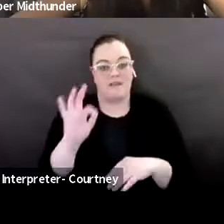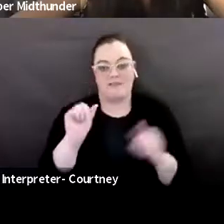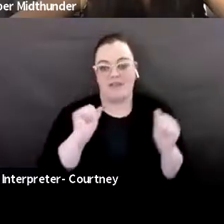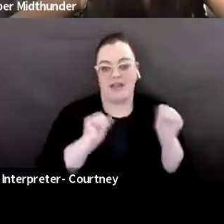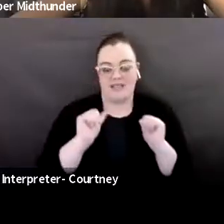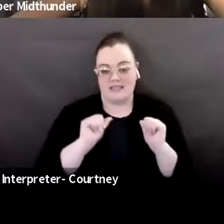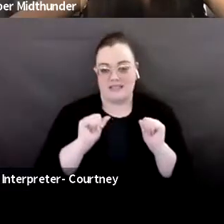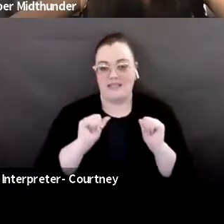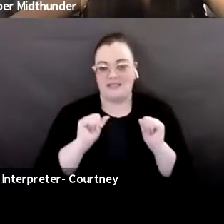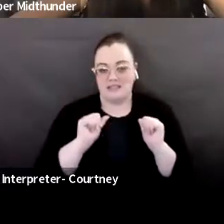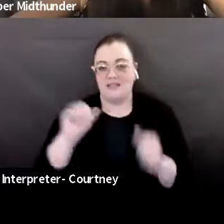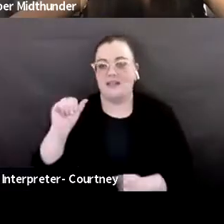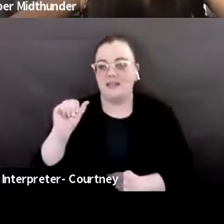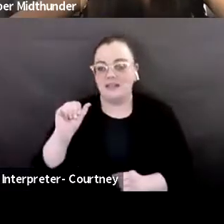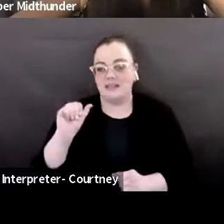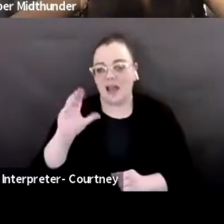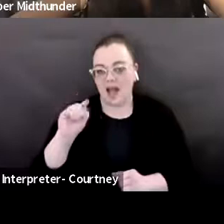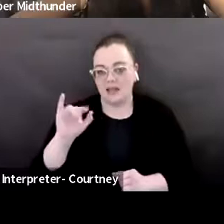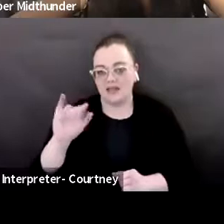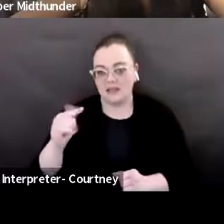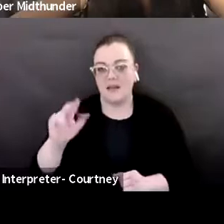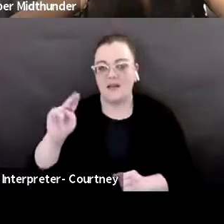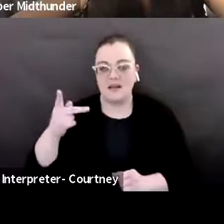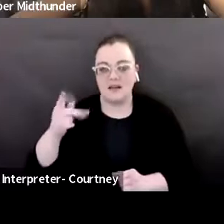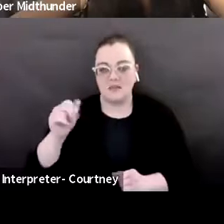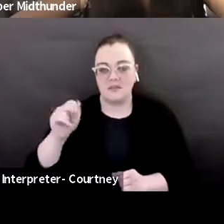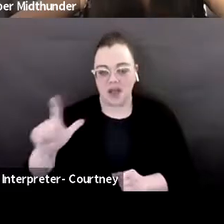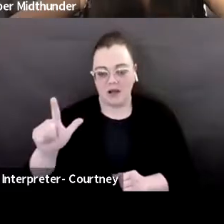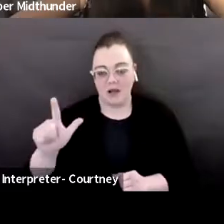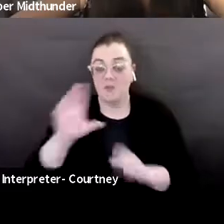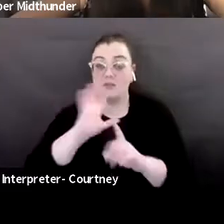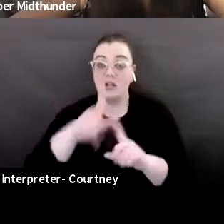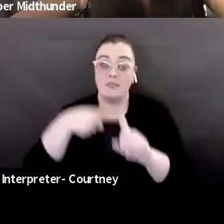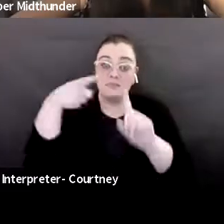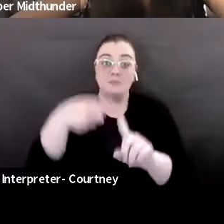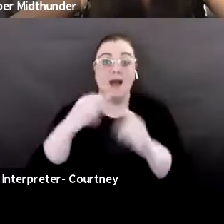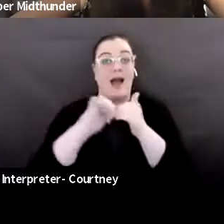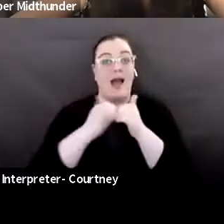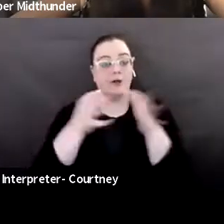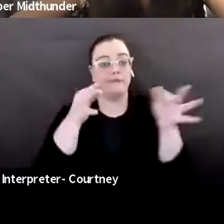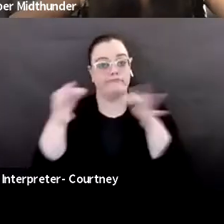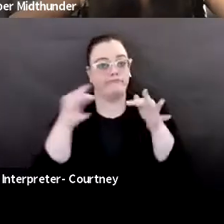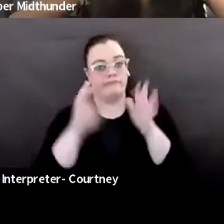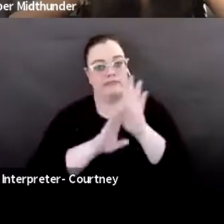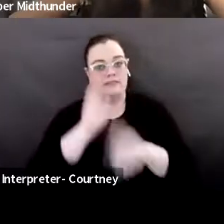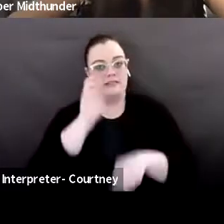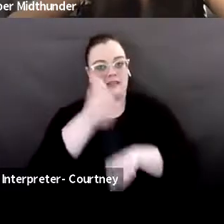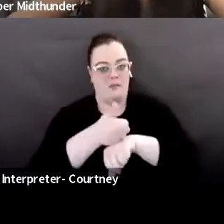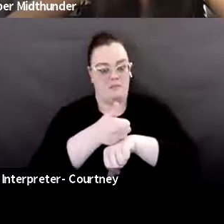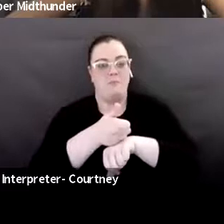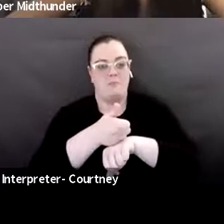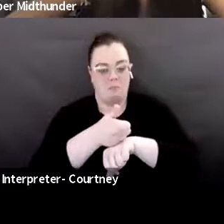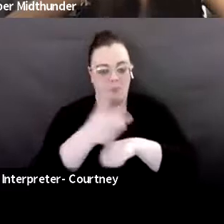we talked specifically about how to do a self-tape. And Renee Haynes, on her own dime, on her own time, came with us to New